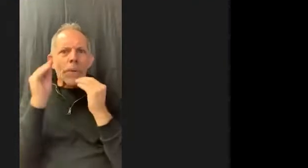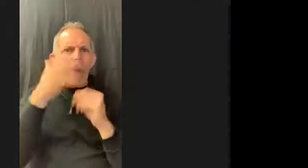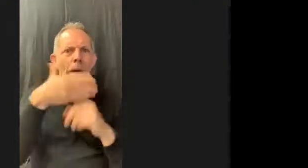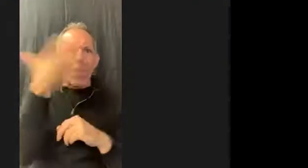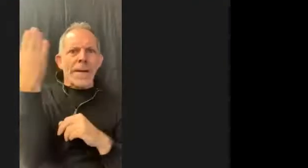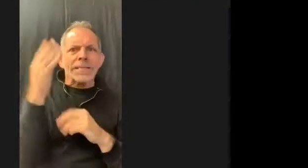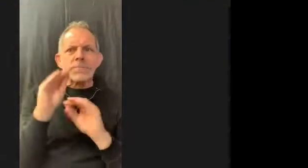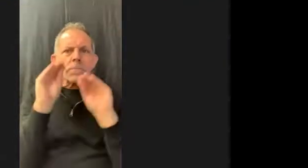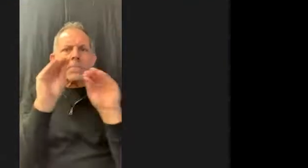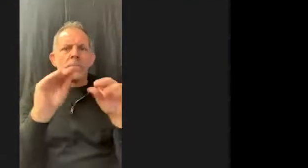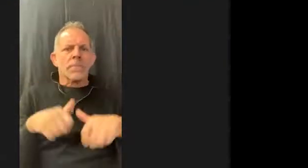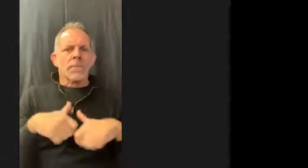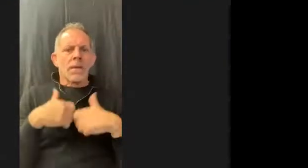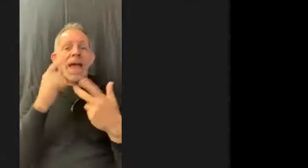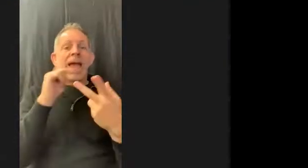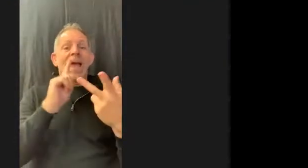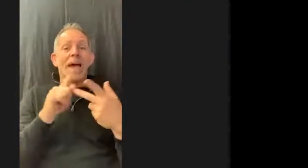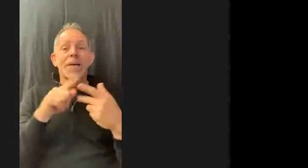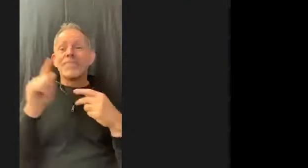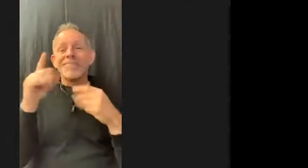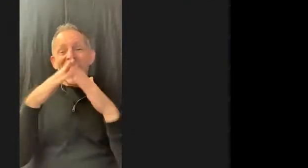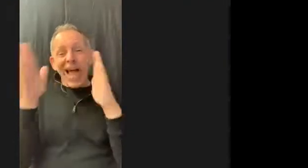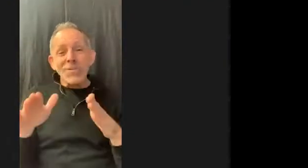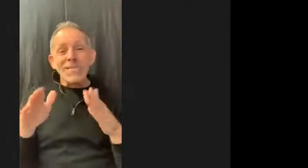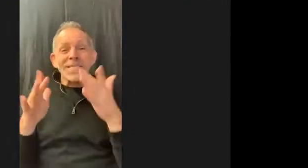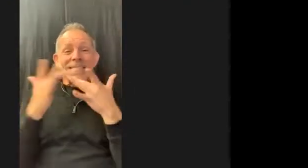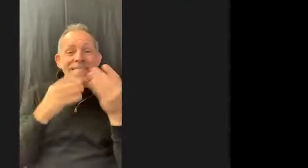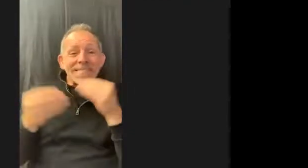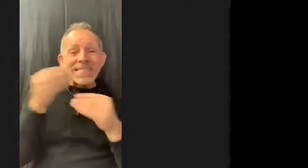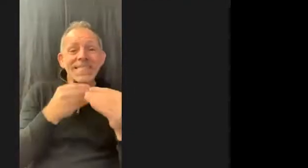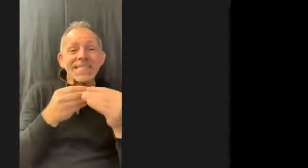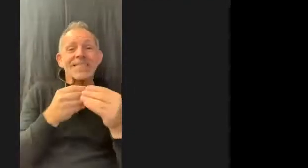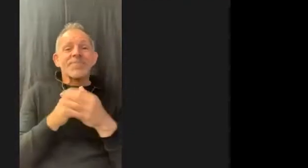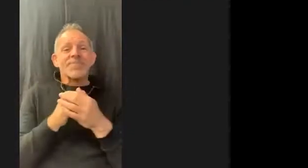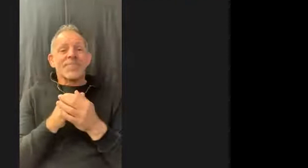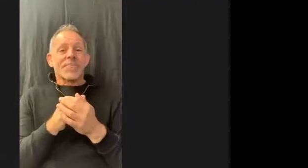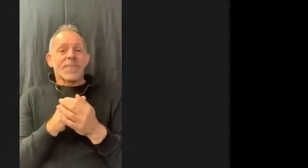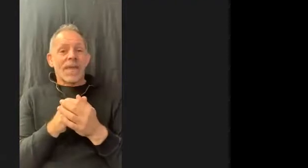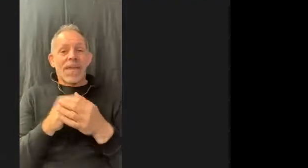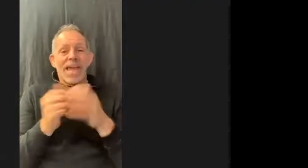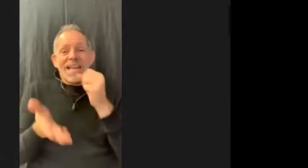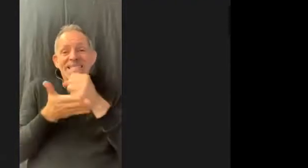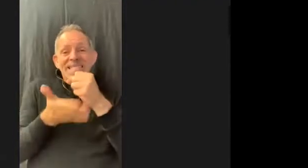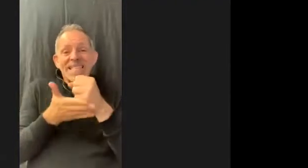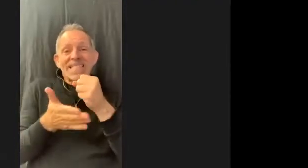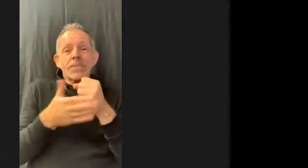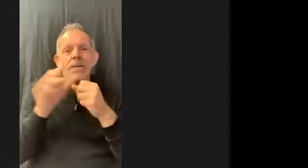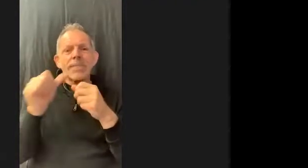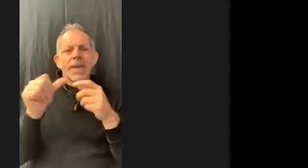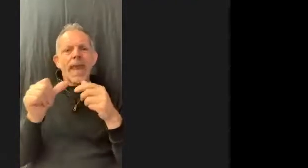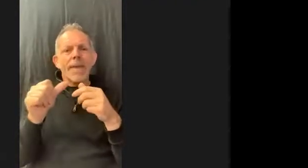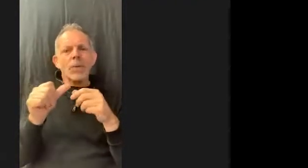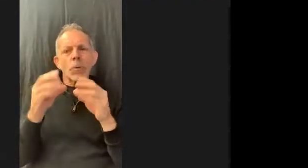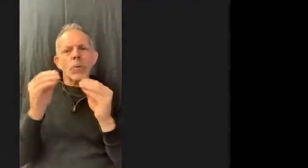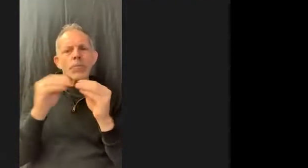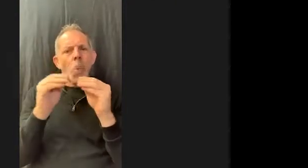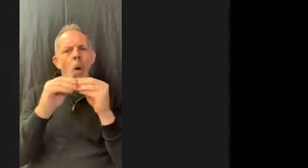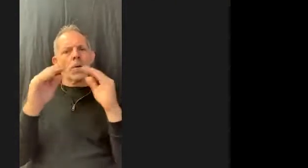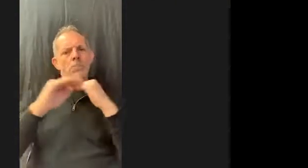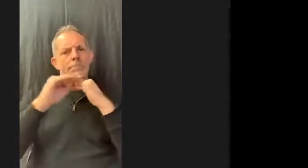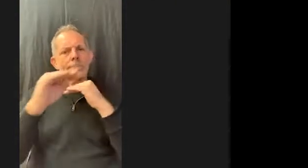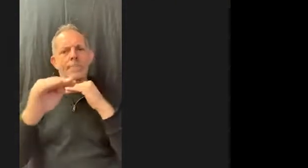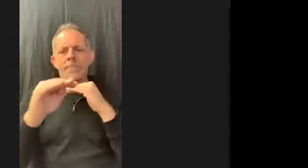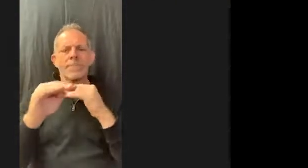it's other assistance that they need to make sure that they're stabilized and can stay in housing.